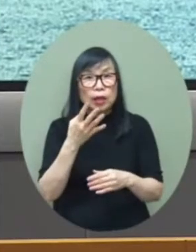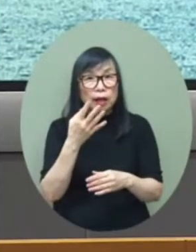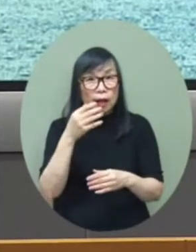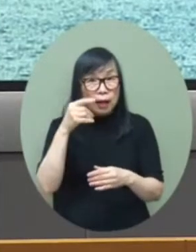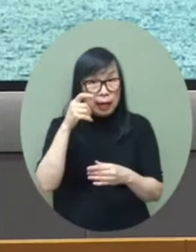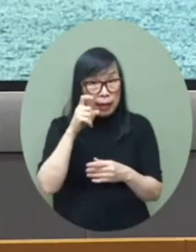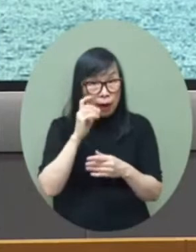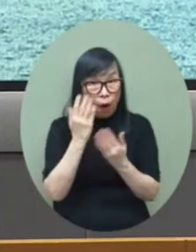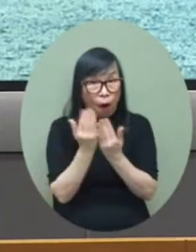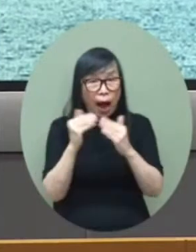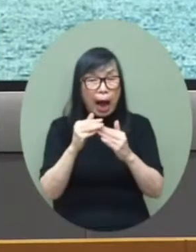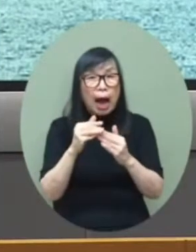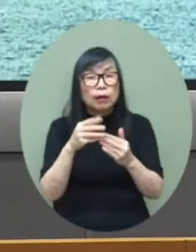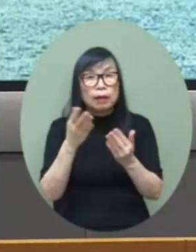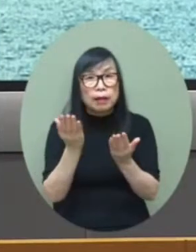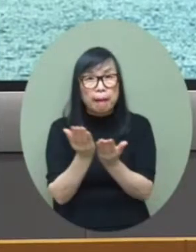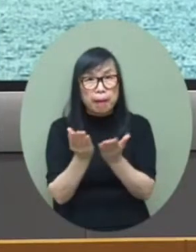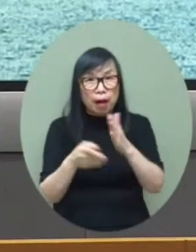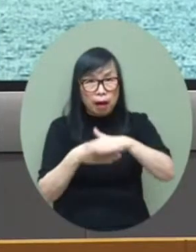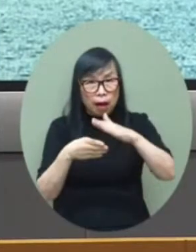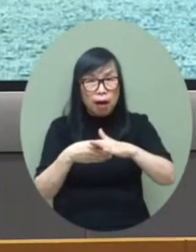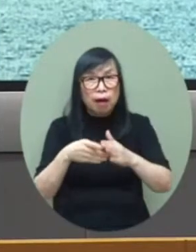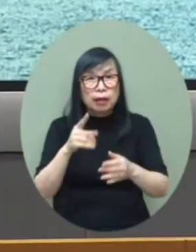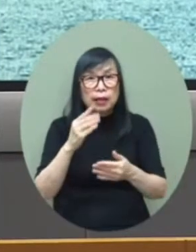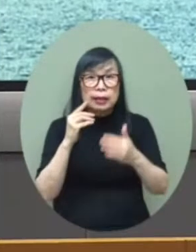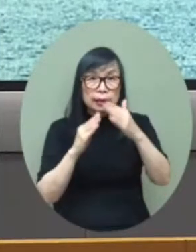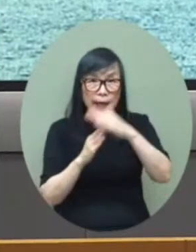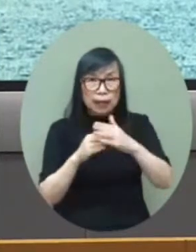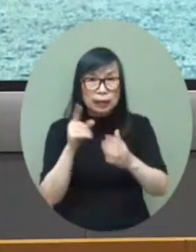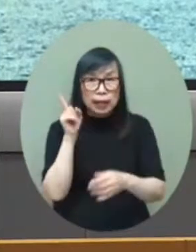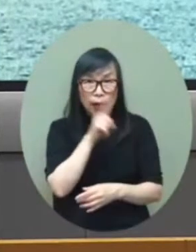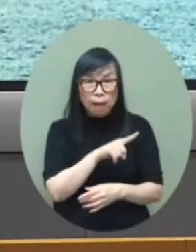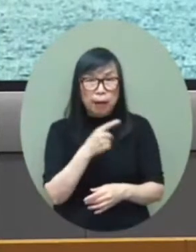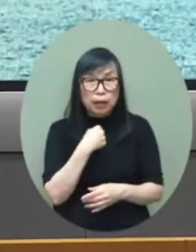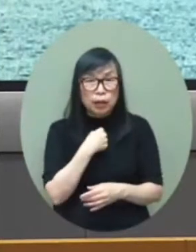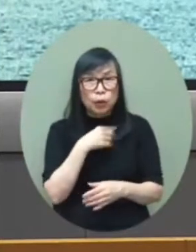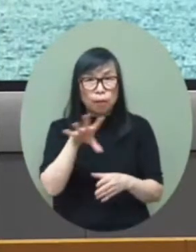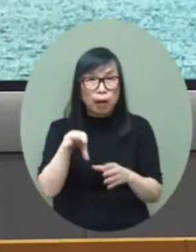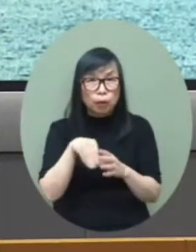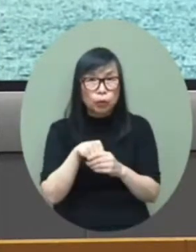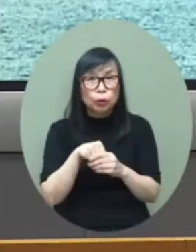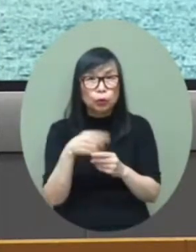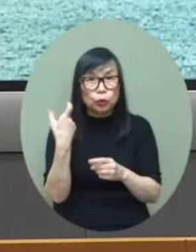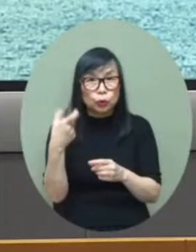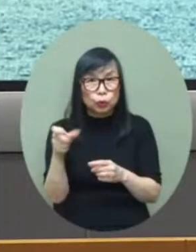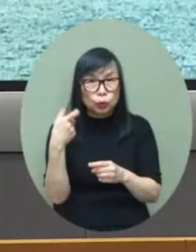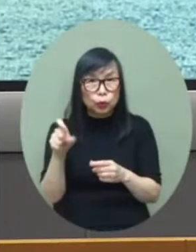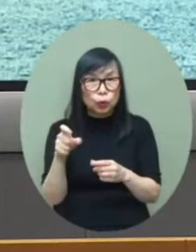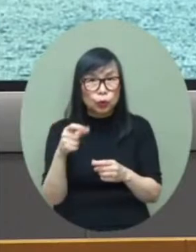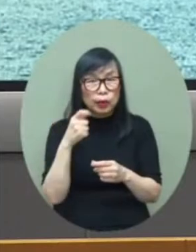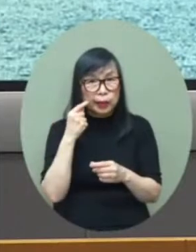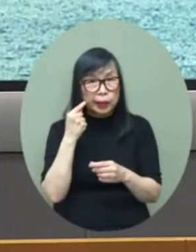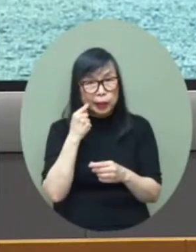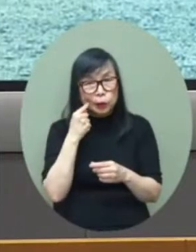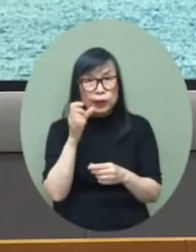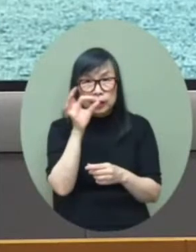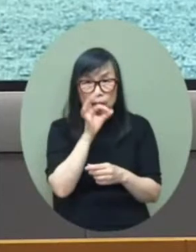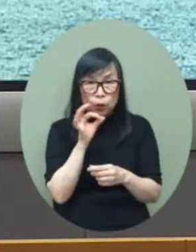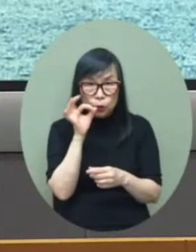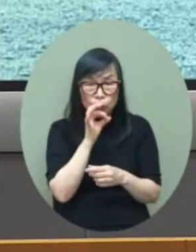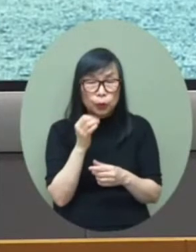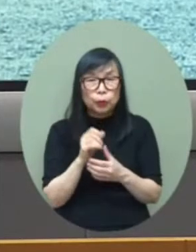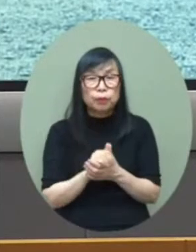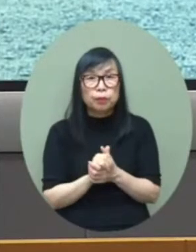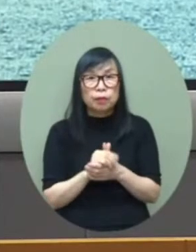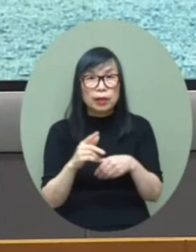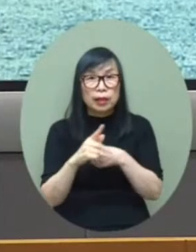have suggested that following schools have some of their classes suspended for 1 week, including Yunnan